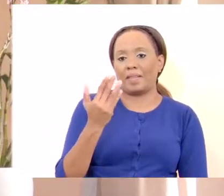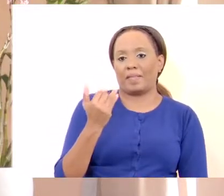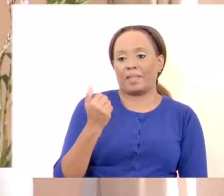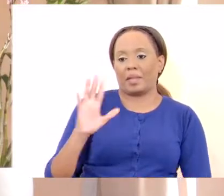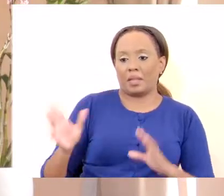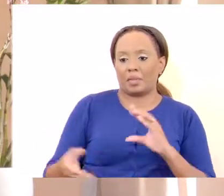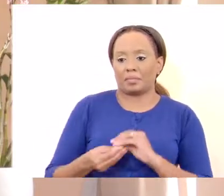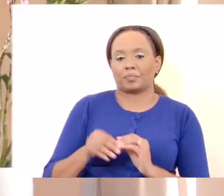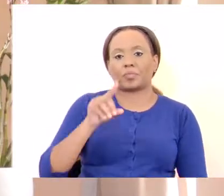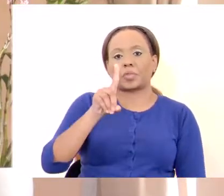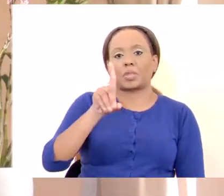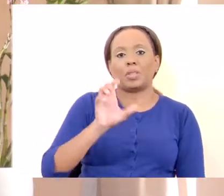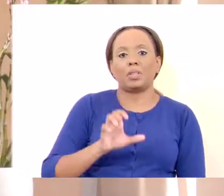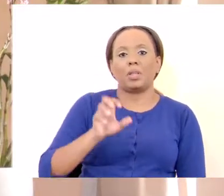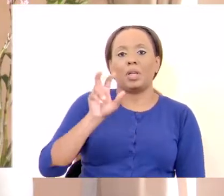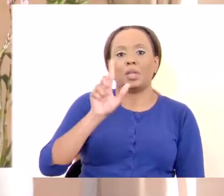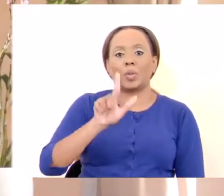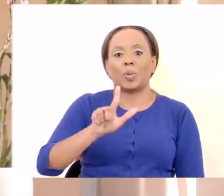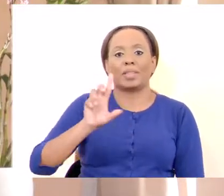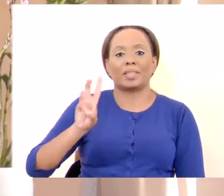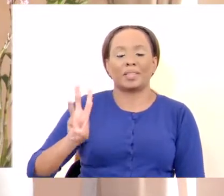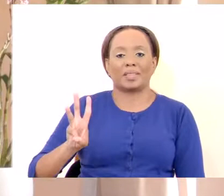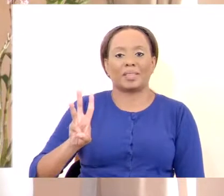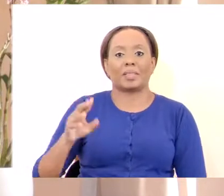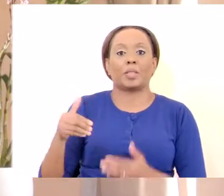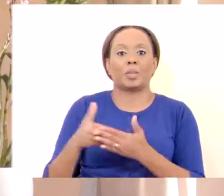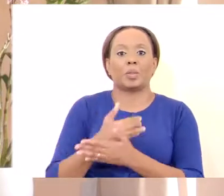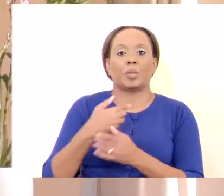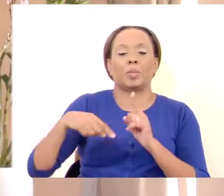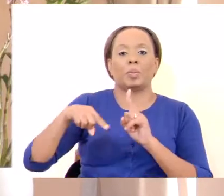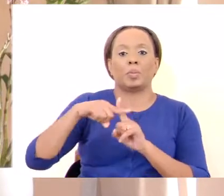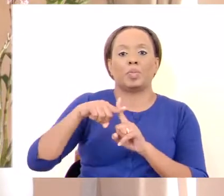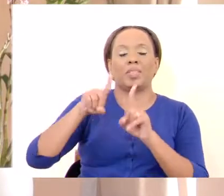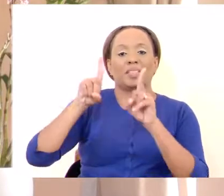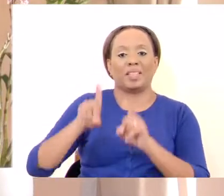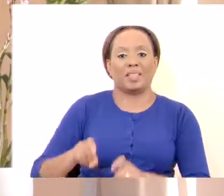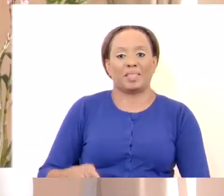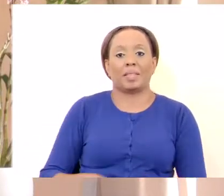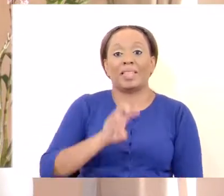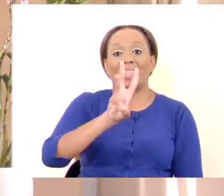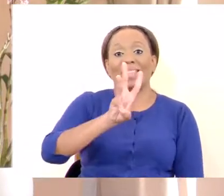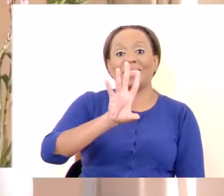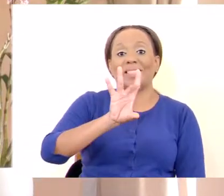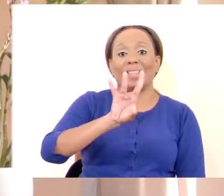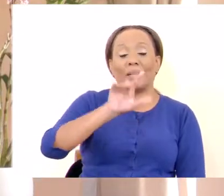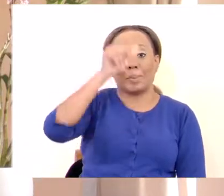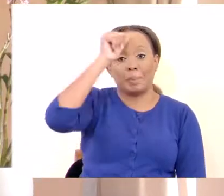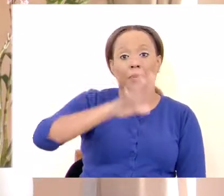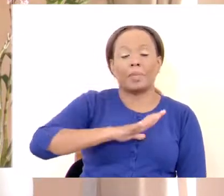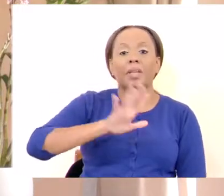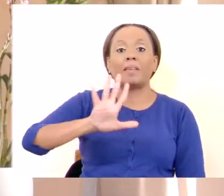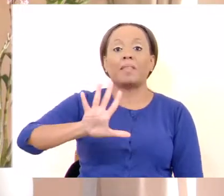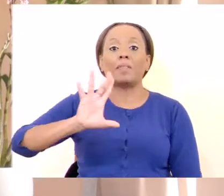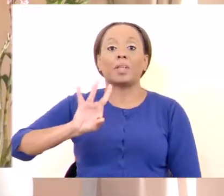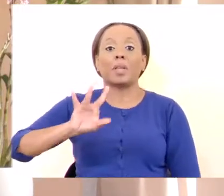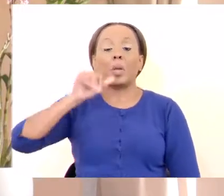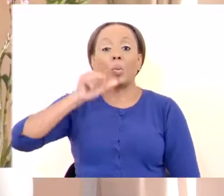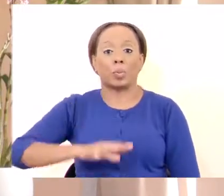total of 126 positive tests, 68 men and 58 women.